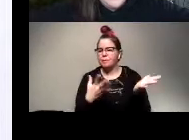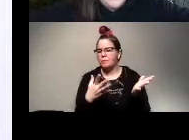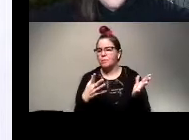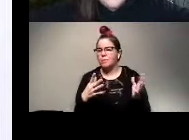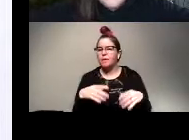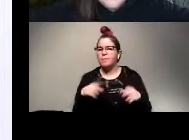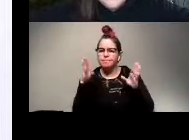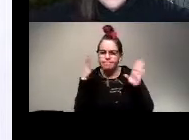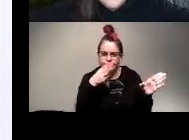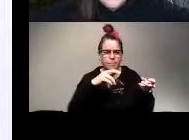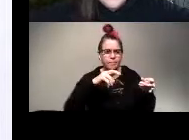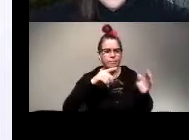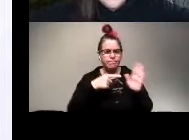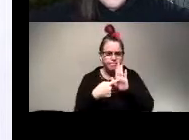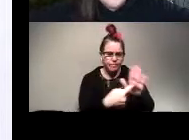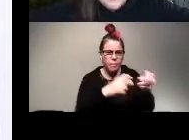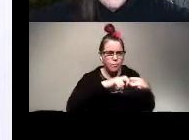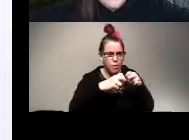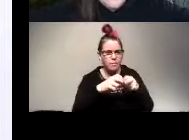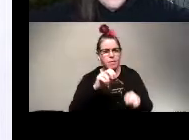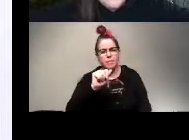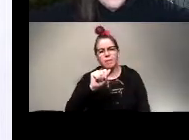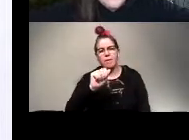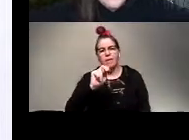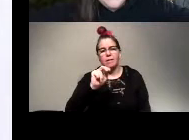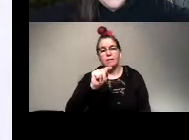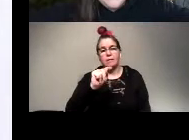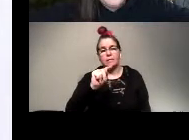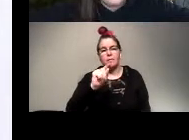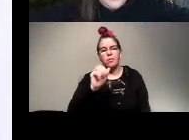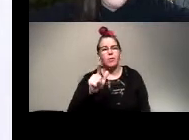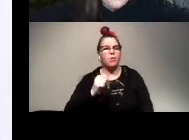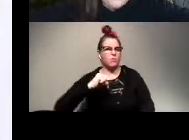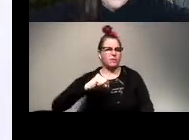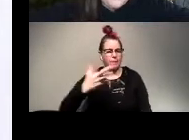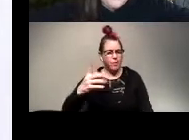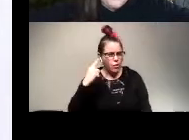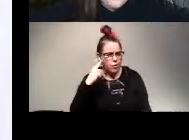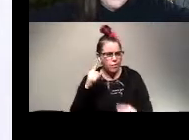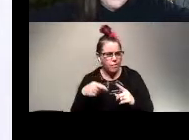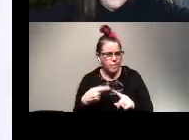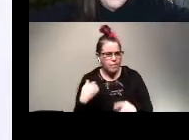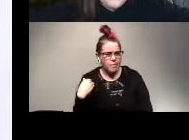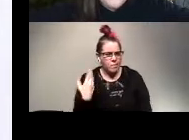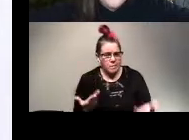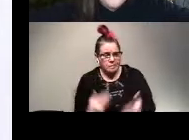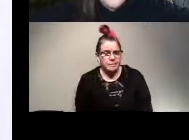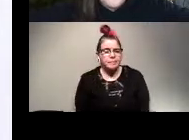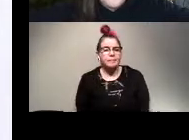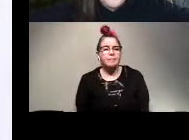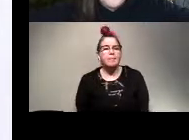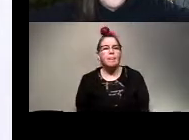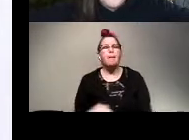to this problem of antibiotic resistance that some of you have probably heard of. But before we talk about